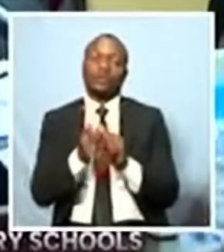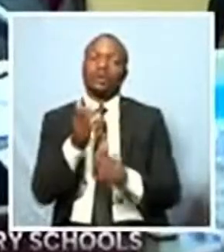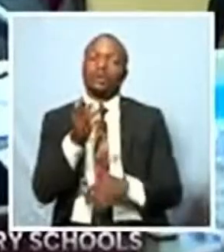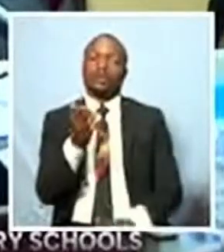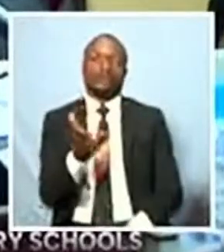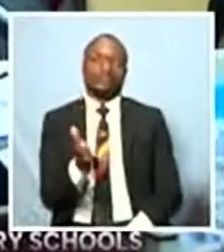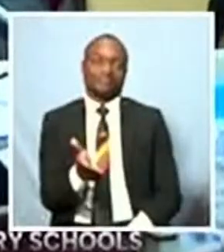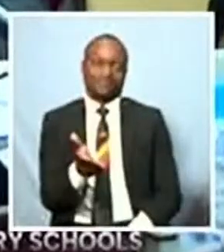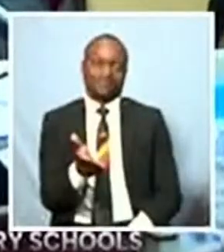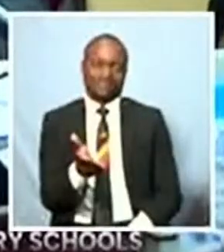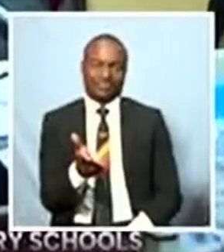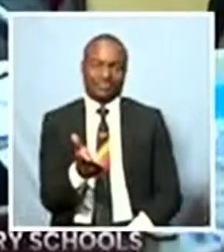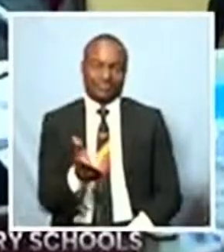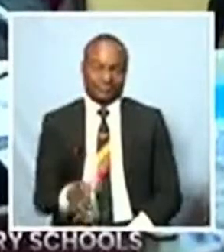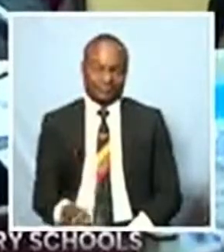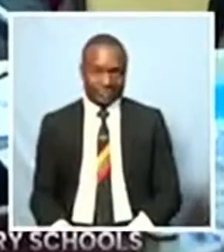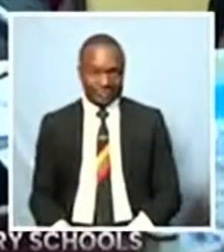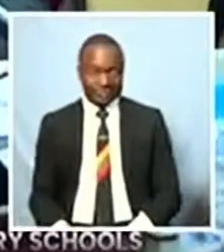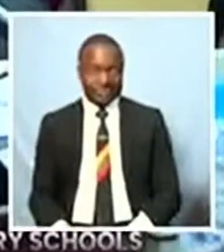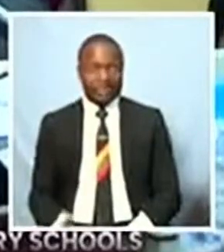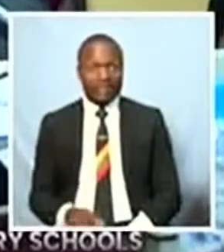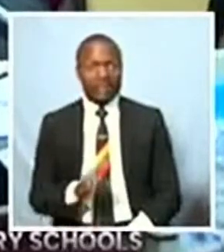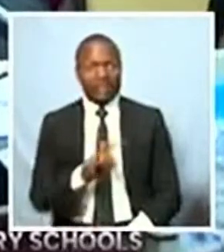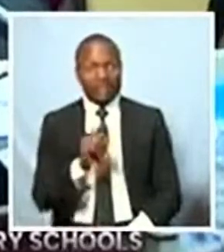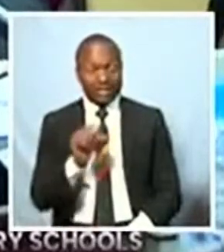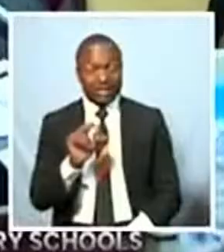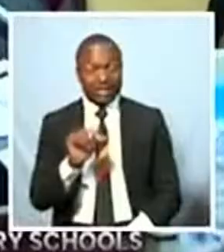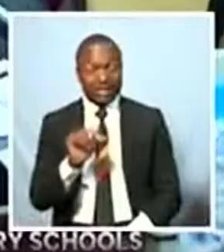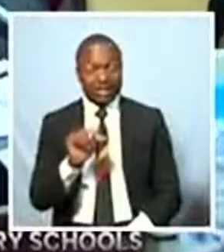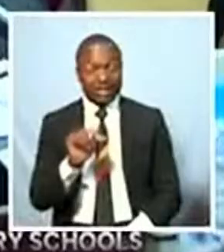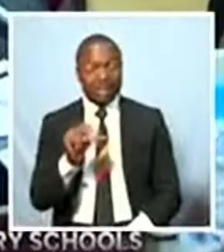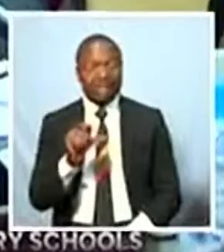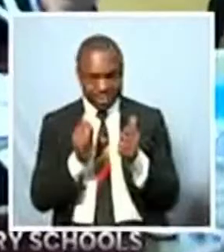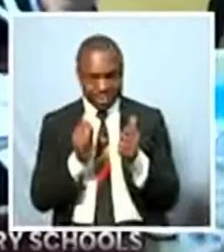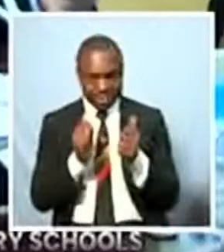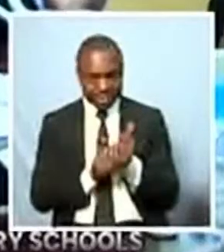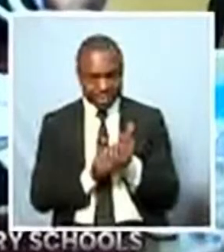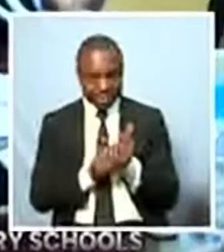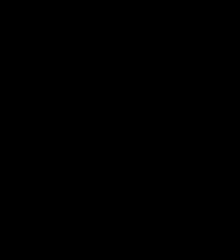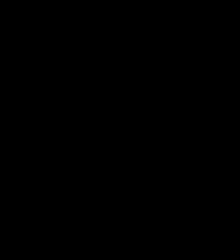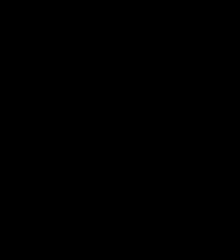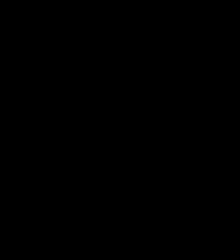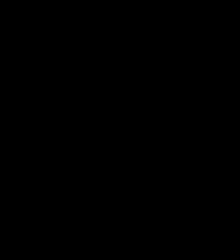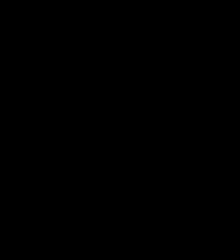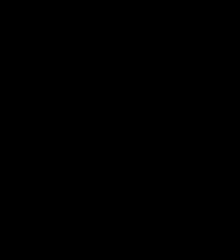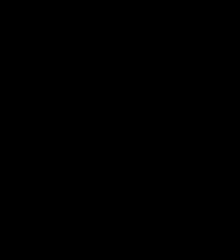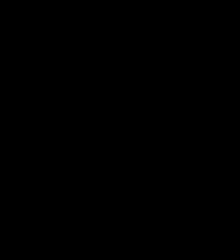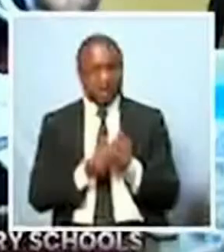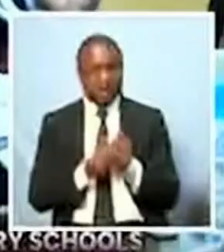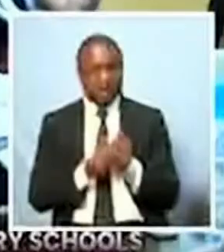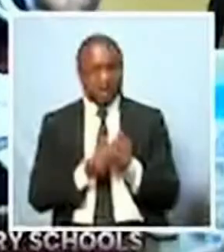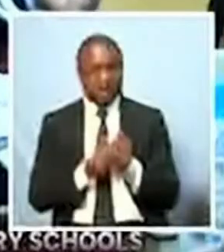there. SACNEC, the SACNEC we are talking about, they assessed the